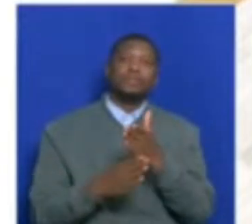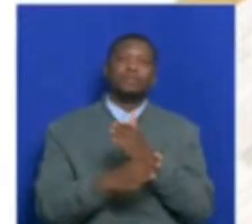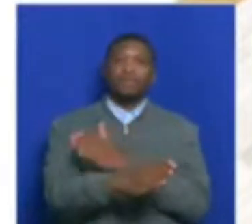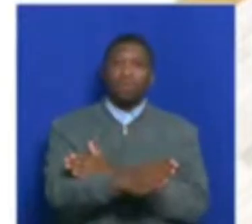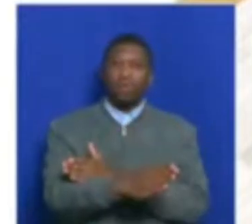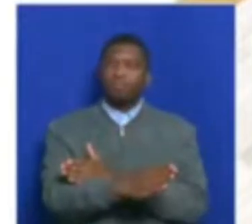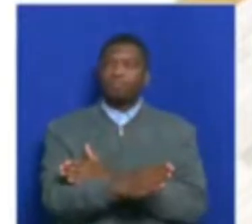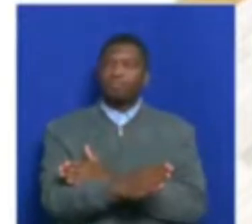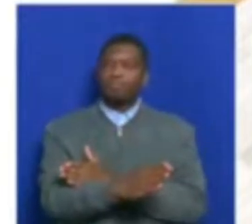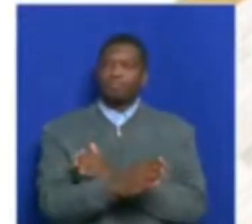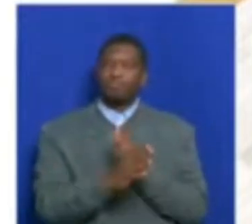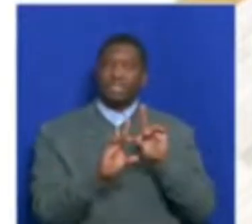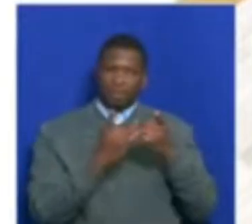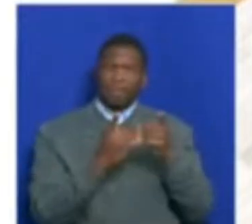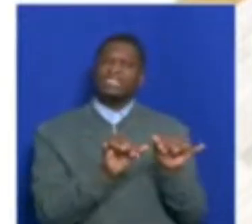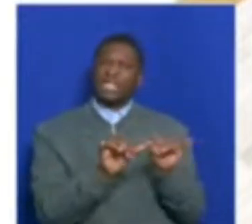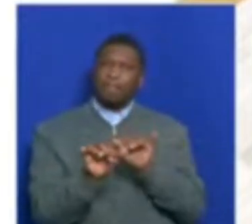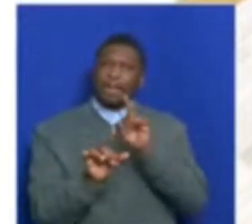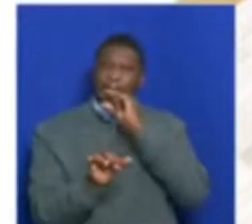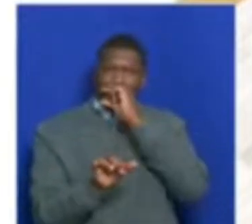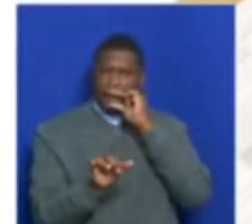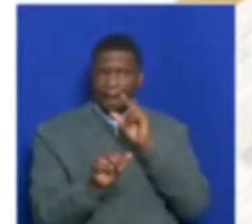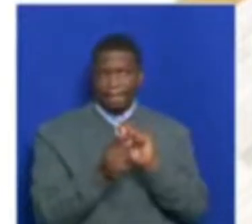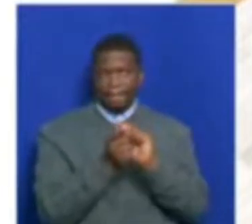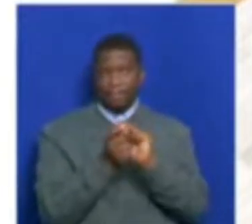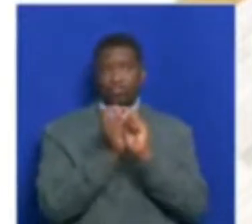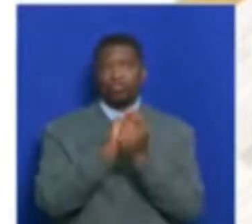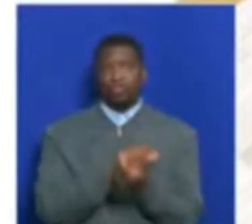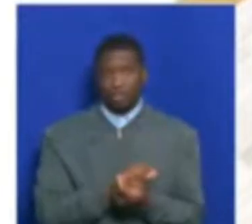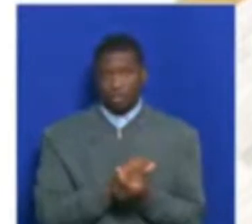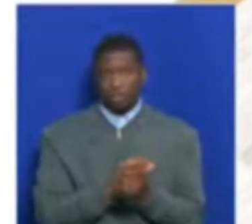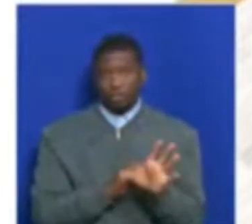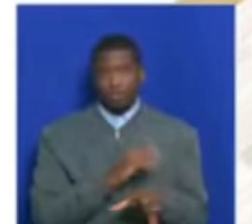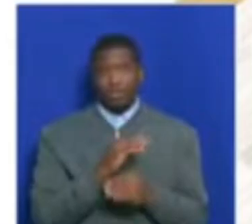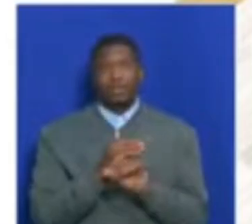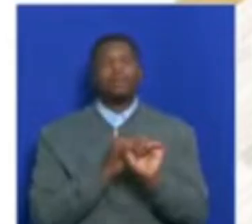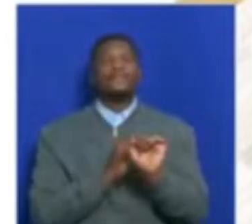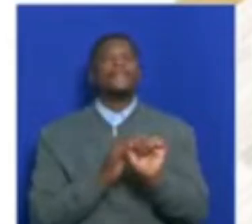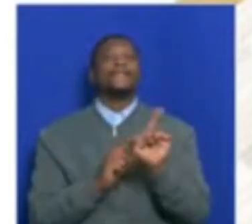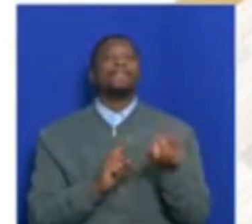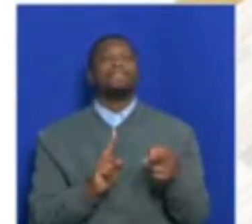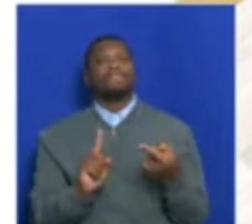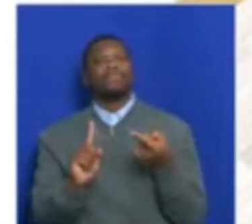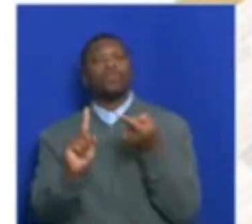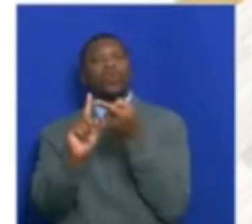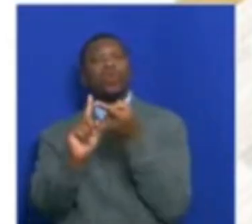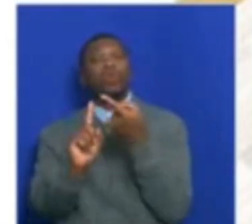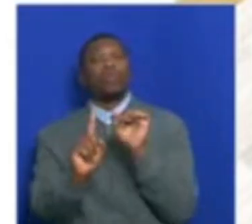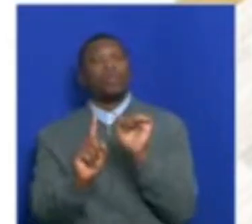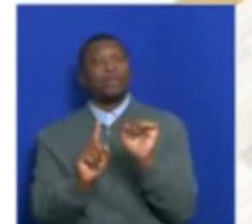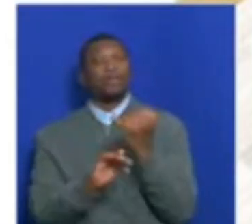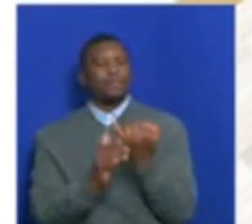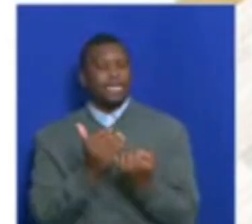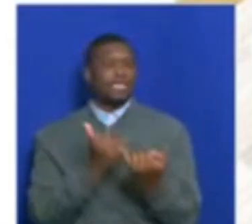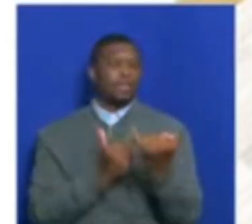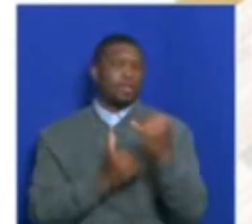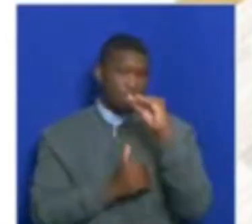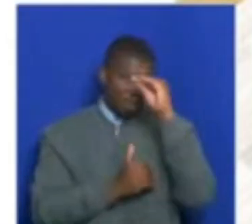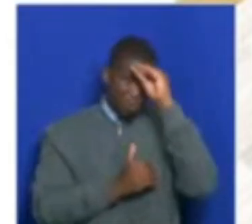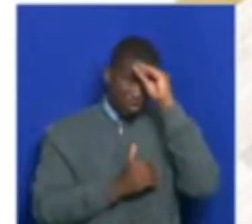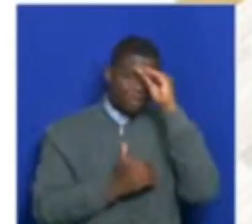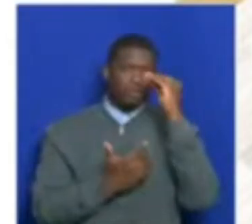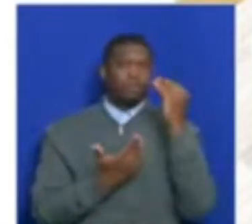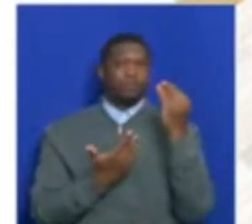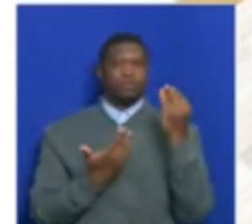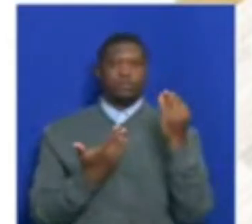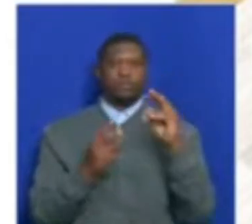and the change of the mandate of the Independent Police Investigative Directorate under the Independent